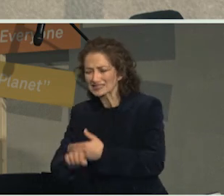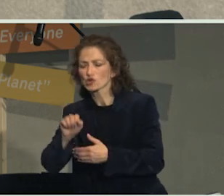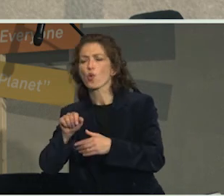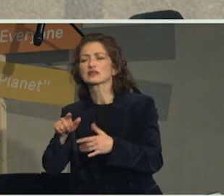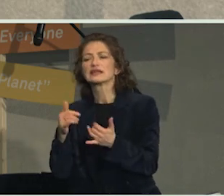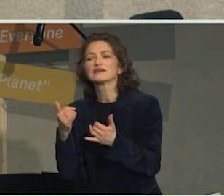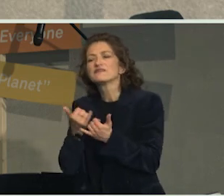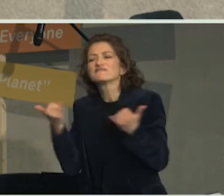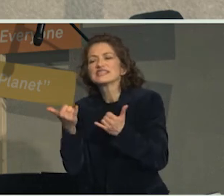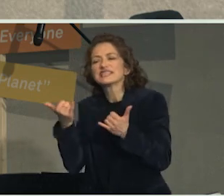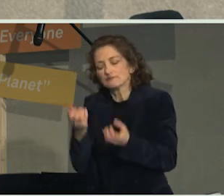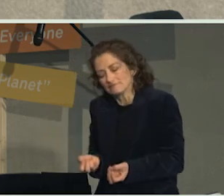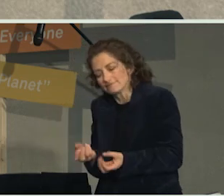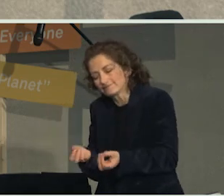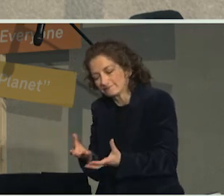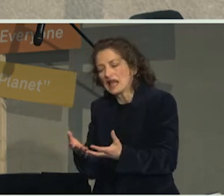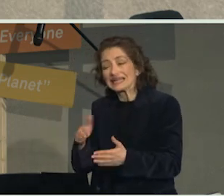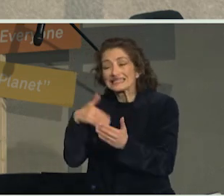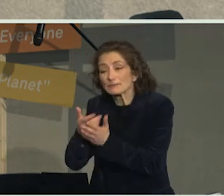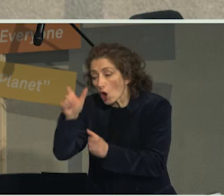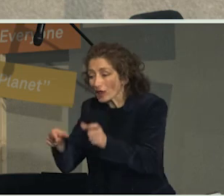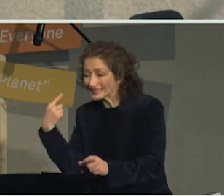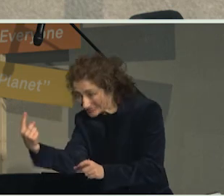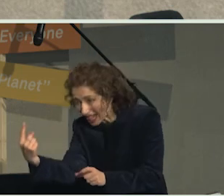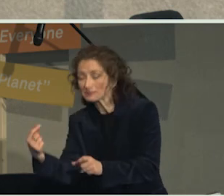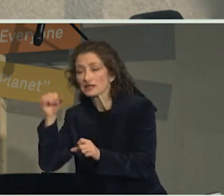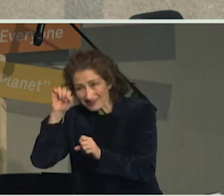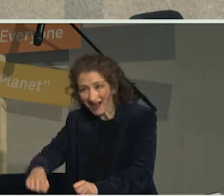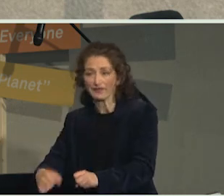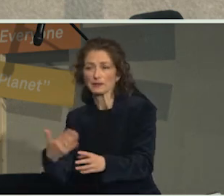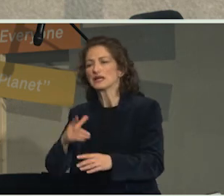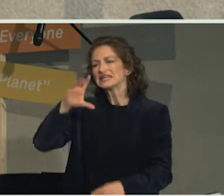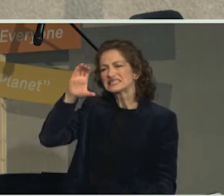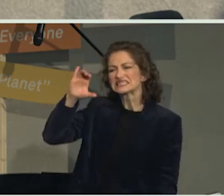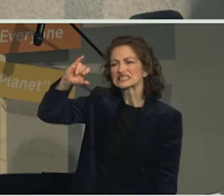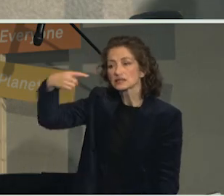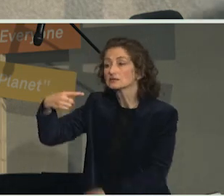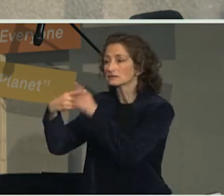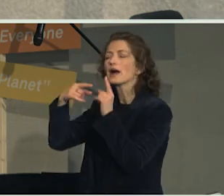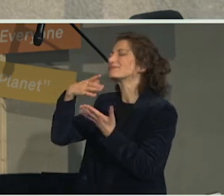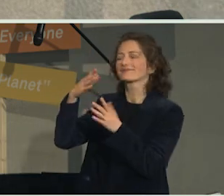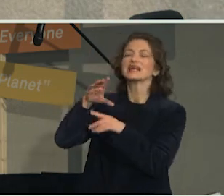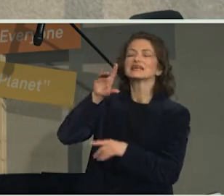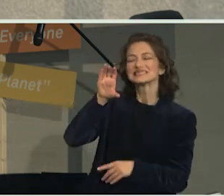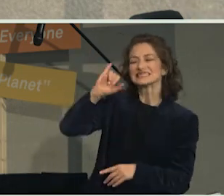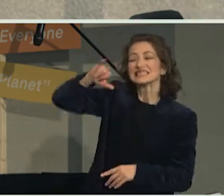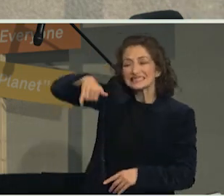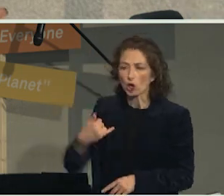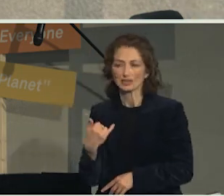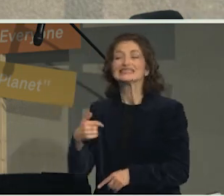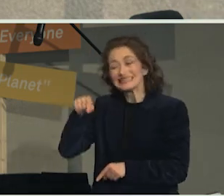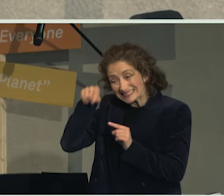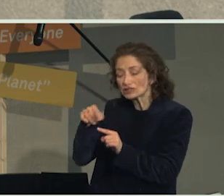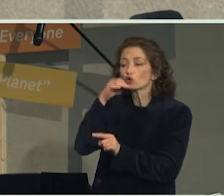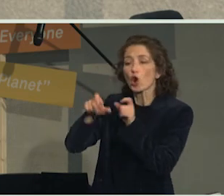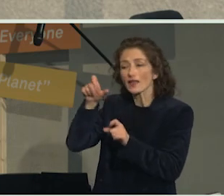to do this work, there are people who are doing it. So the CIJ, that's a place where, you know, young folks